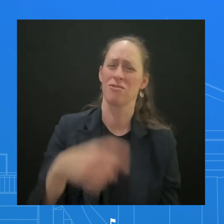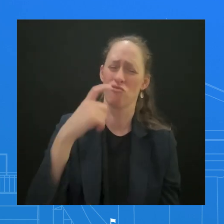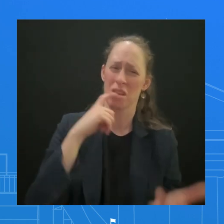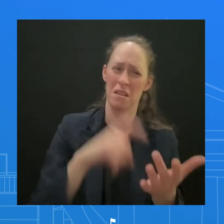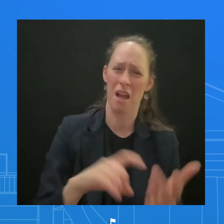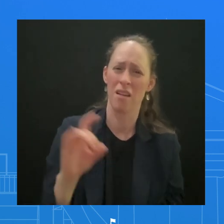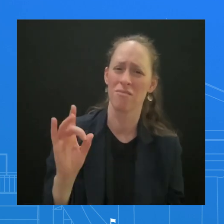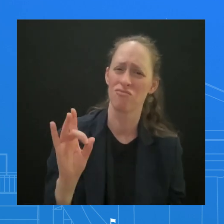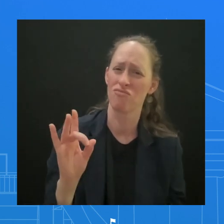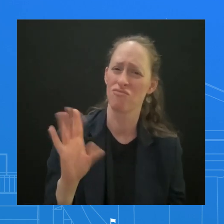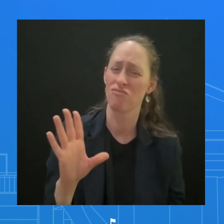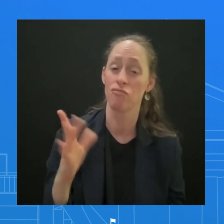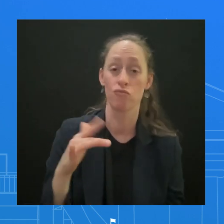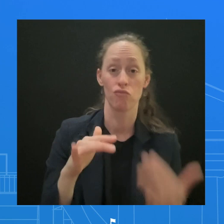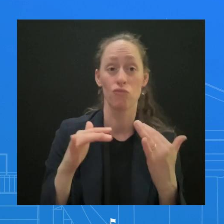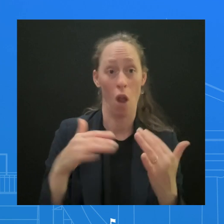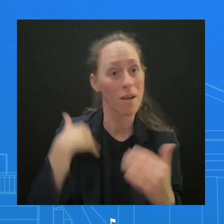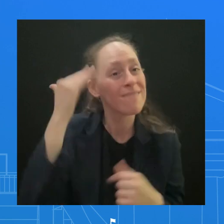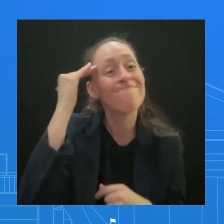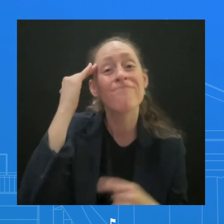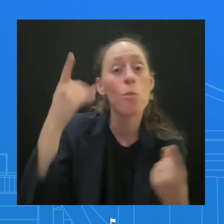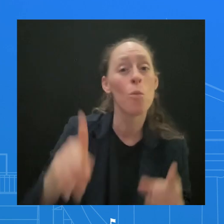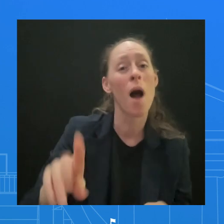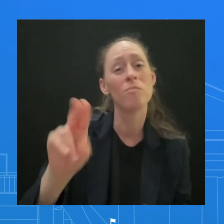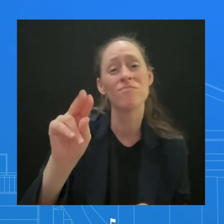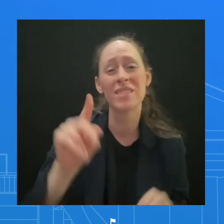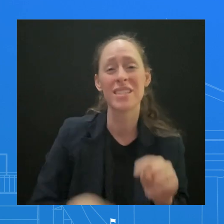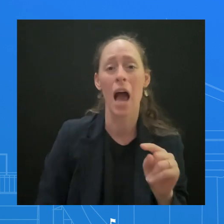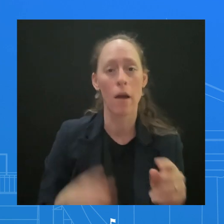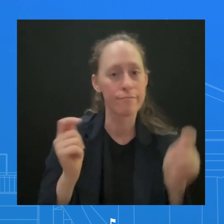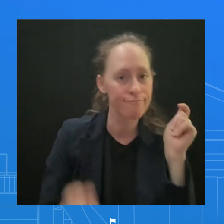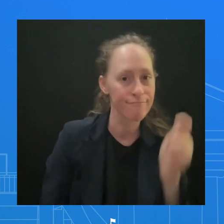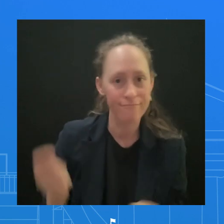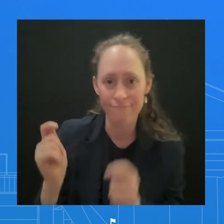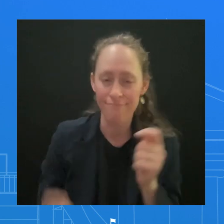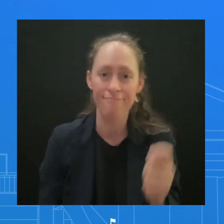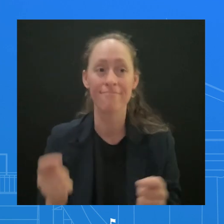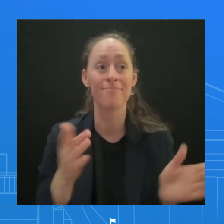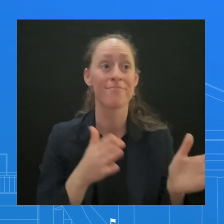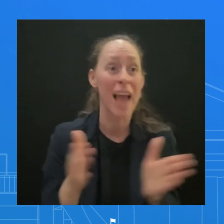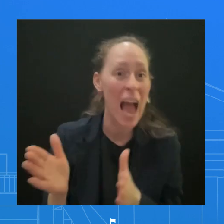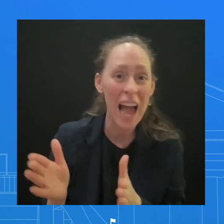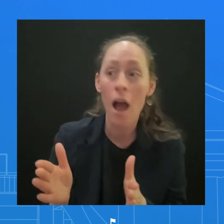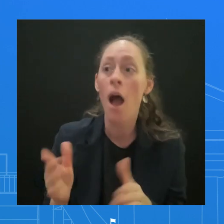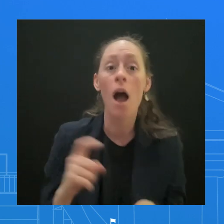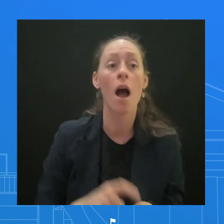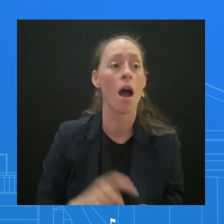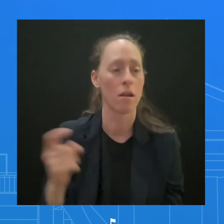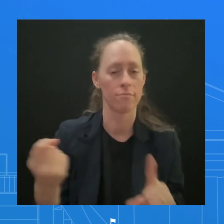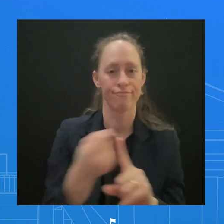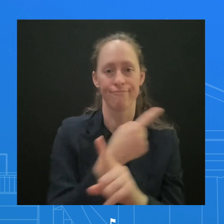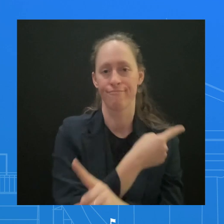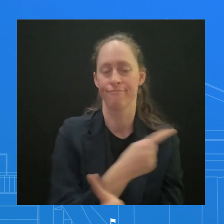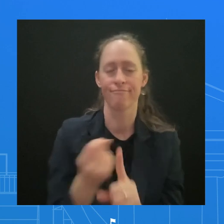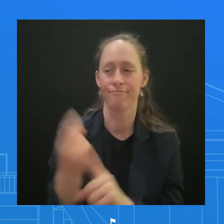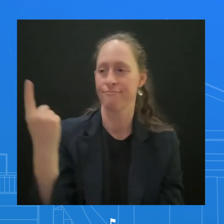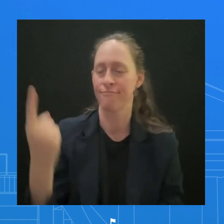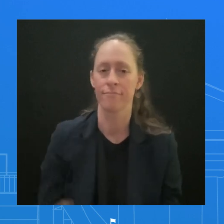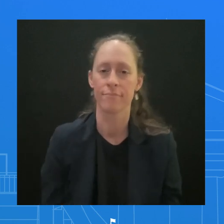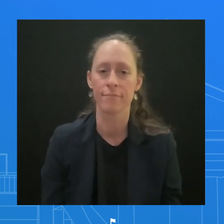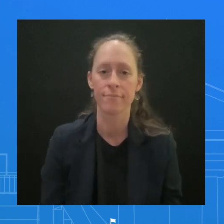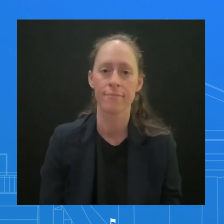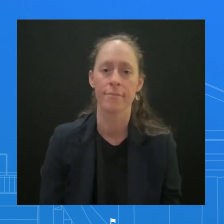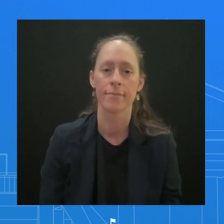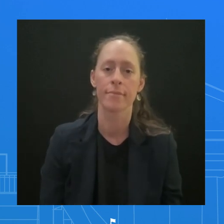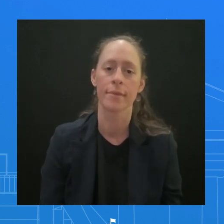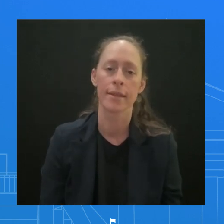your plans don't always go exactly the way that you expected them to, but that's what's expected when you're in combat. What